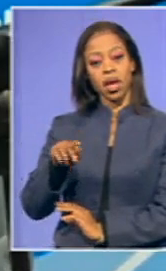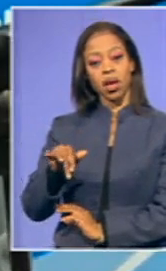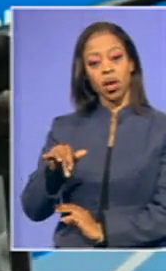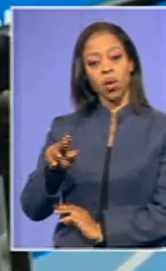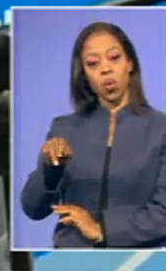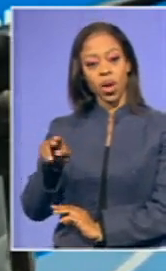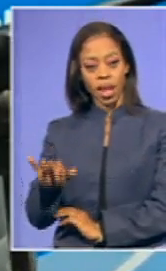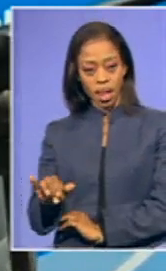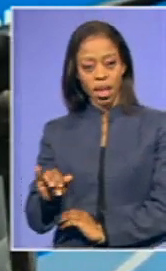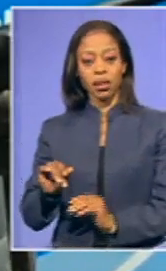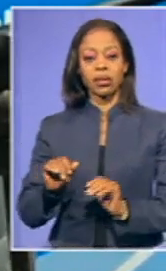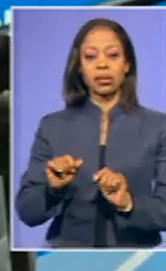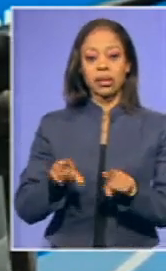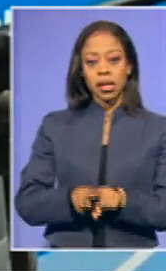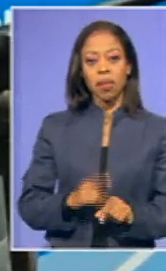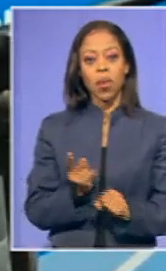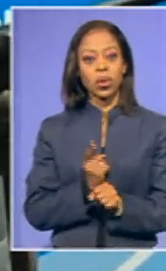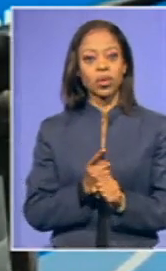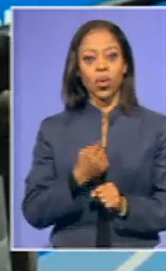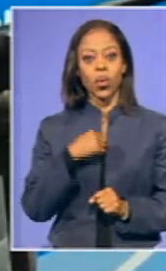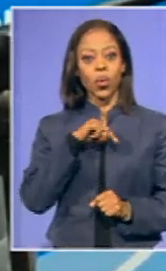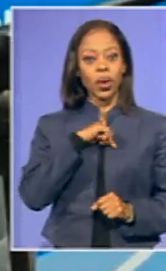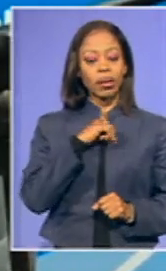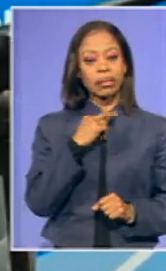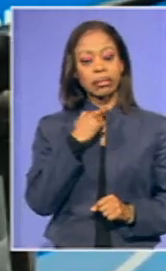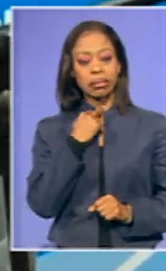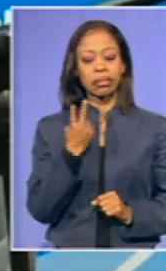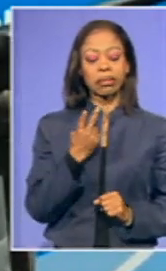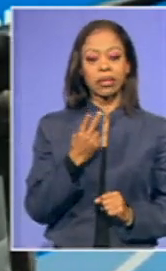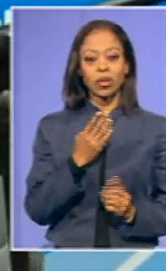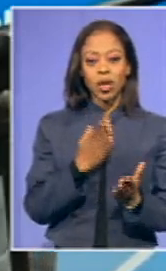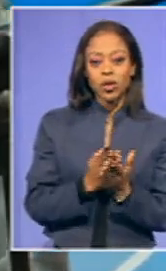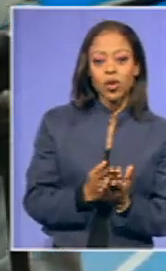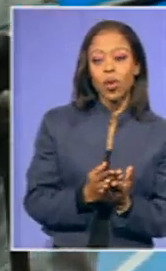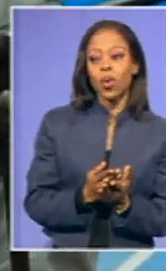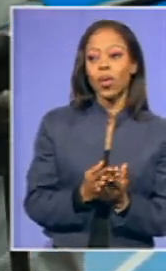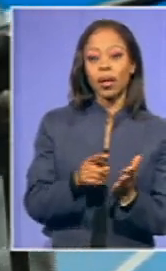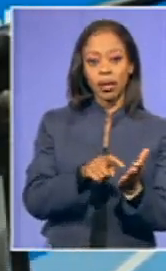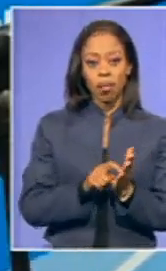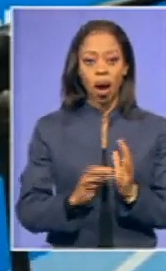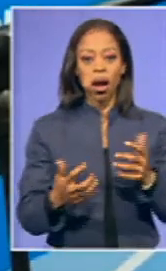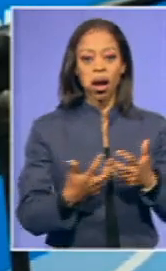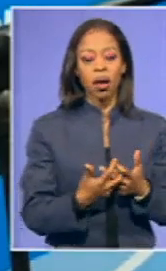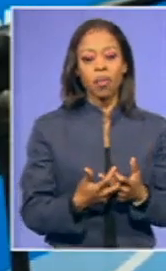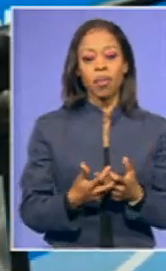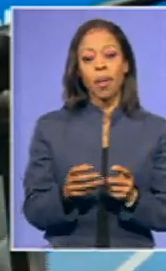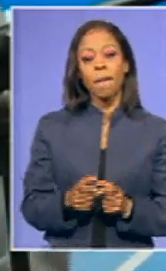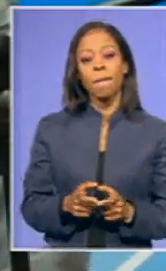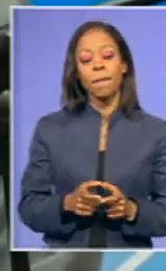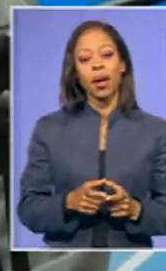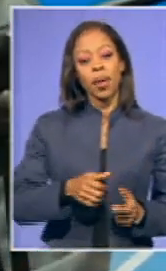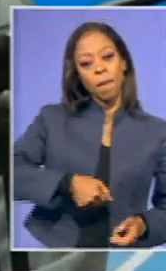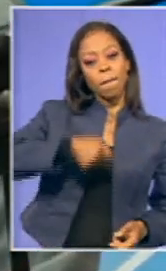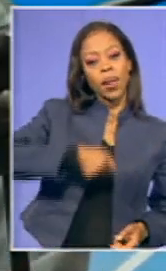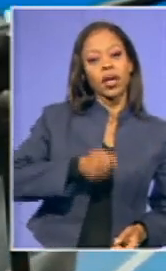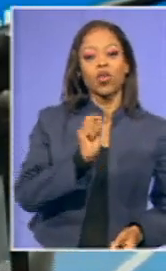at some point we were unable to meet our contractual obligations, even if it was about one bucket. So I wouldn't call,